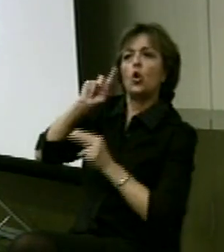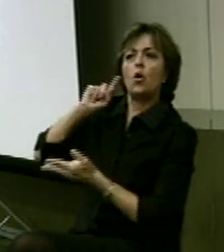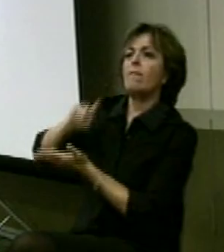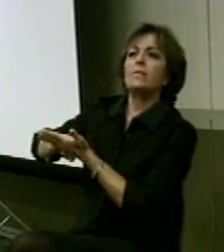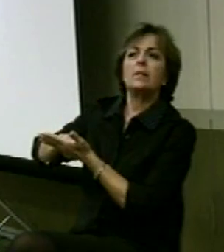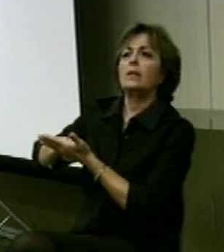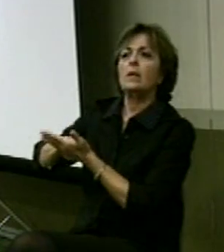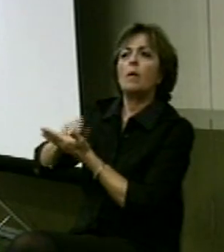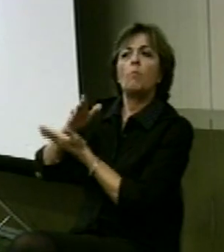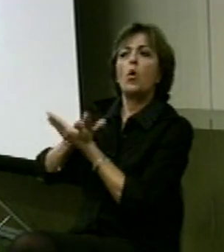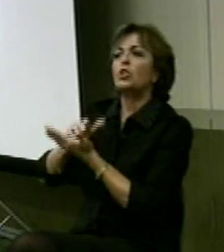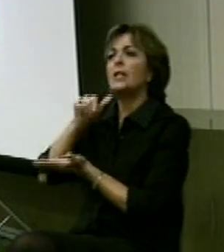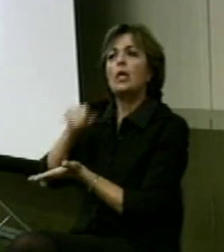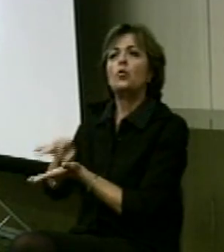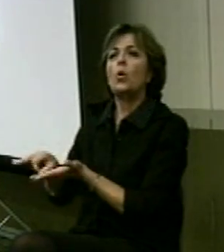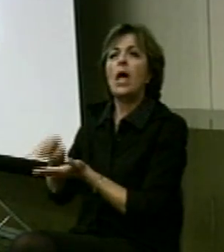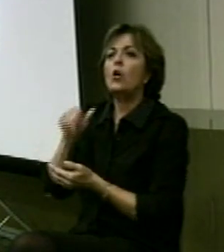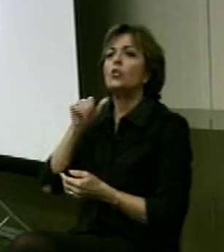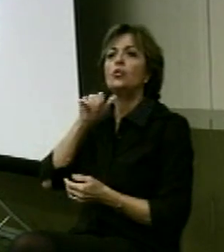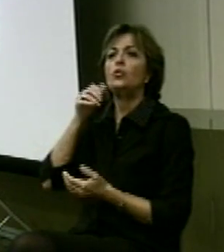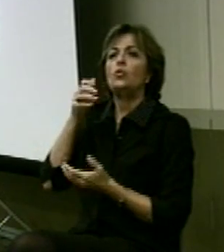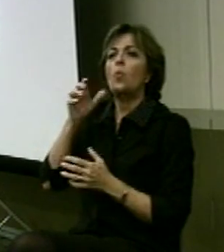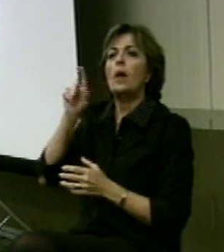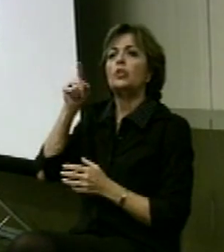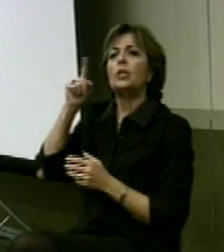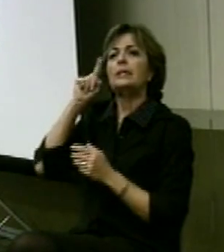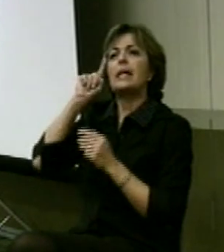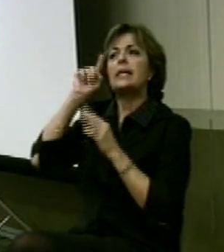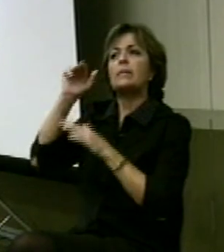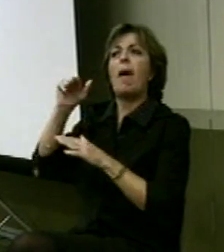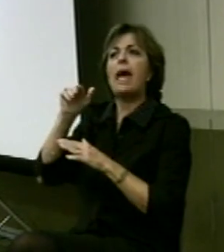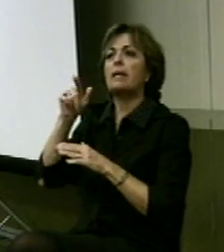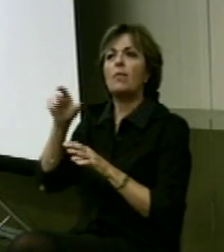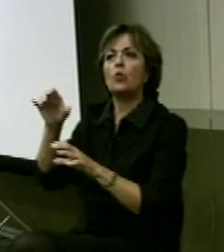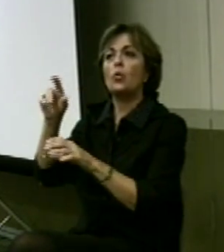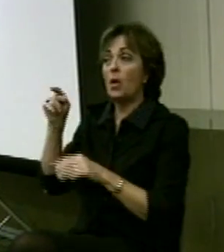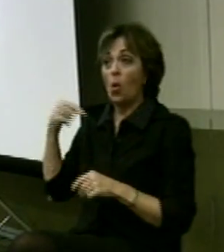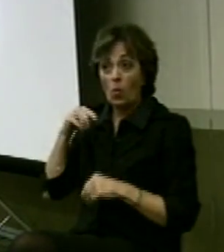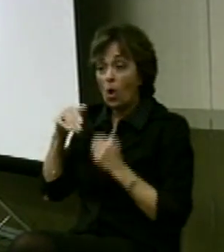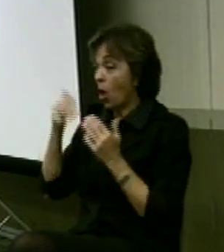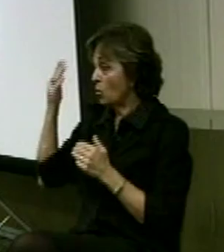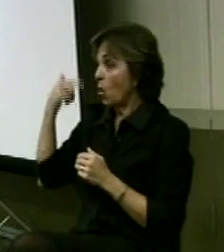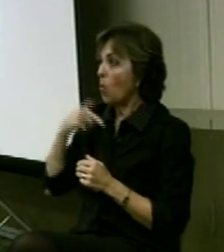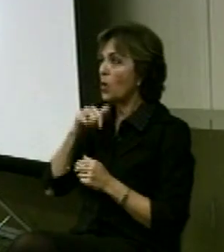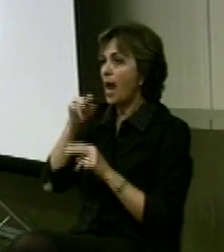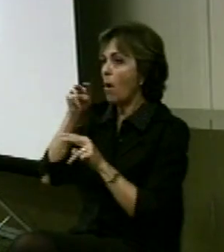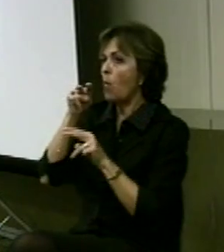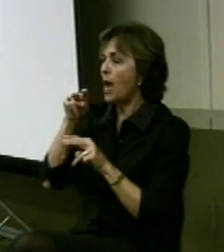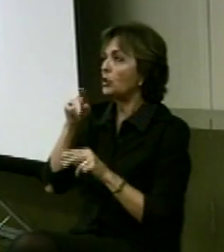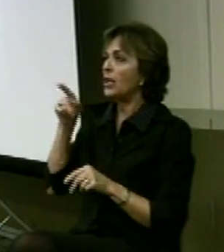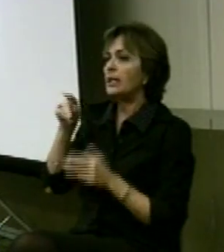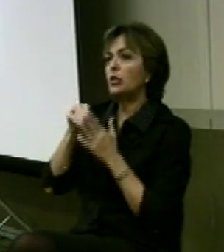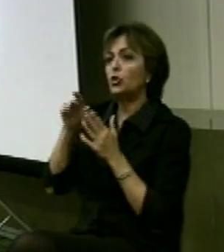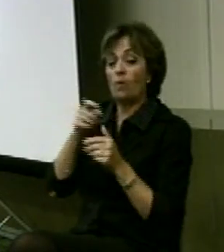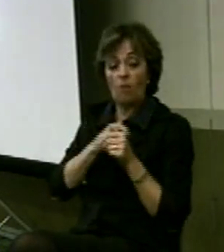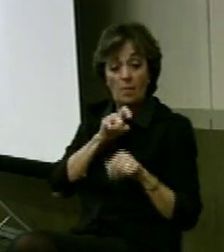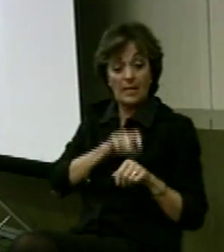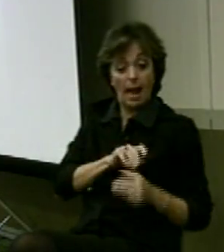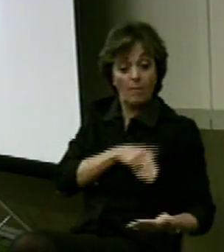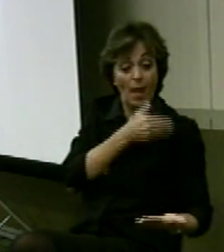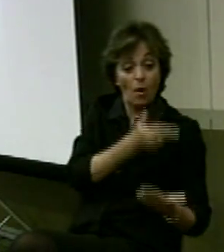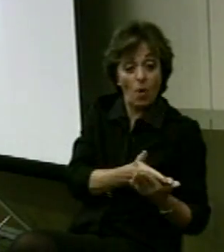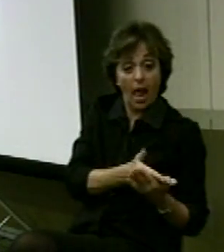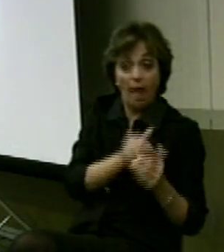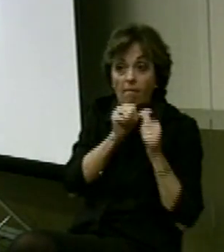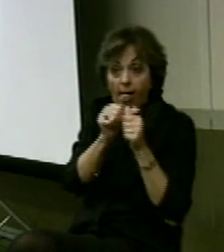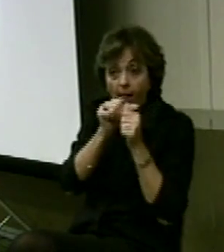and you don't count that at all. Exactly. You don't want to just expect that they were doing it. That's right. And we all know that we're not watching the student from the